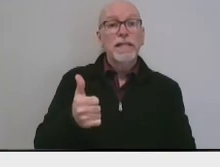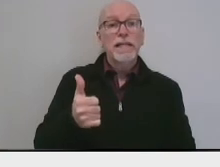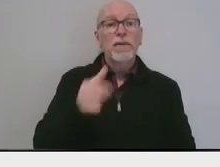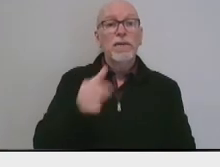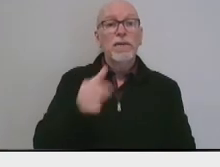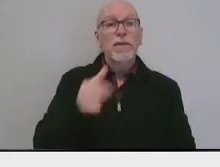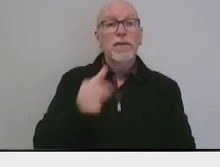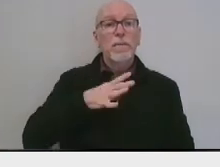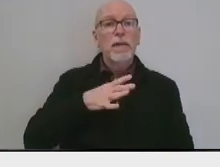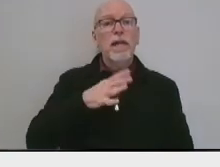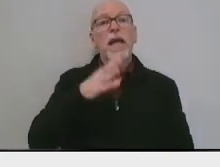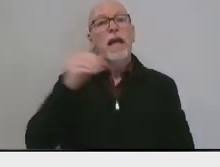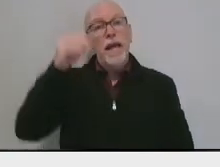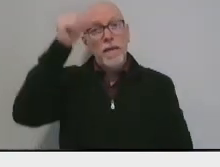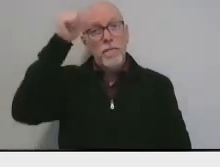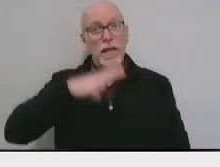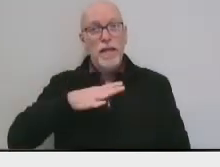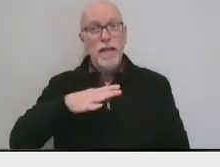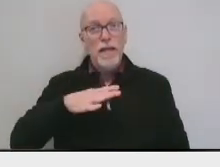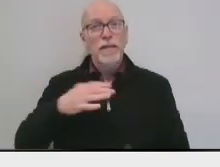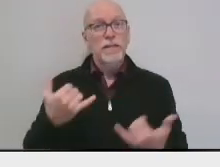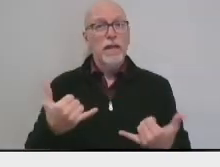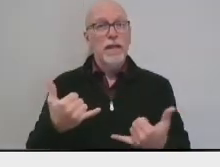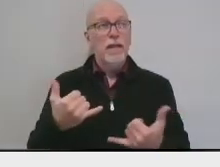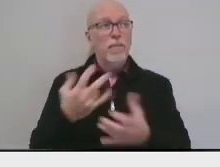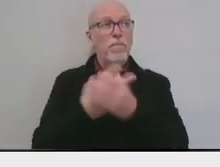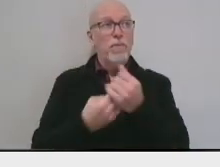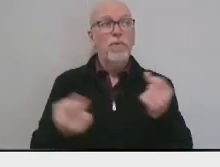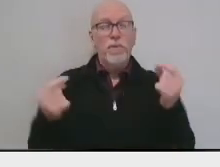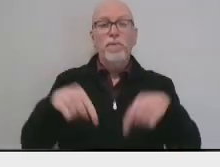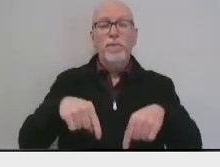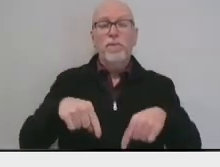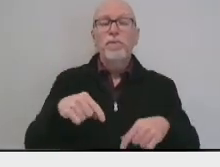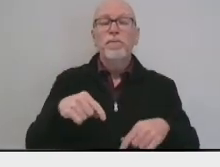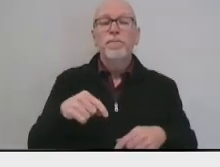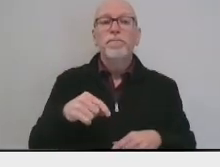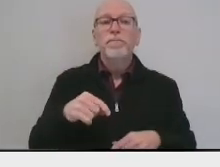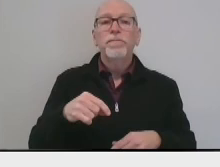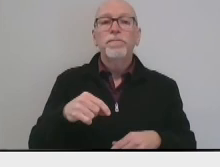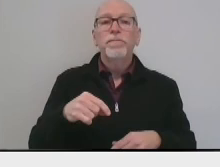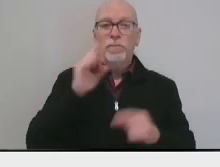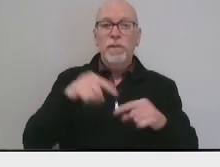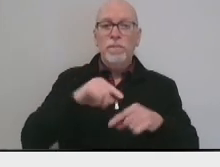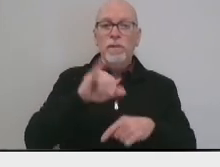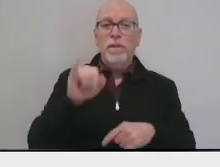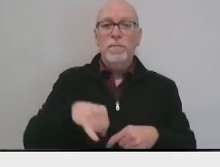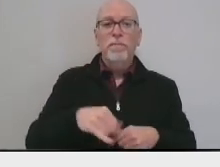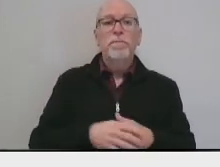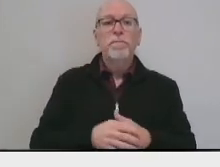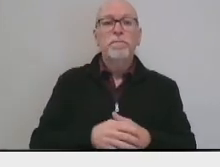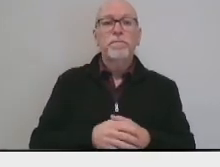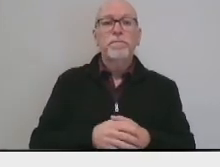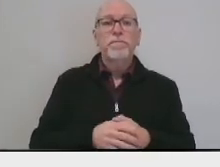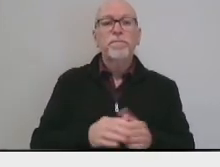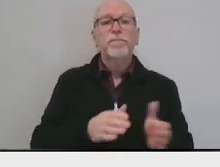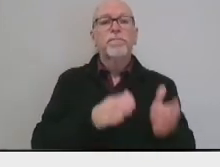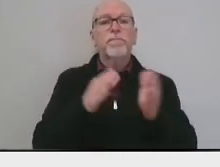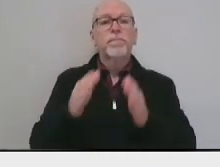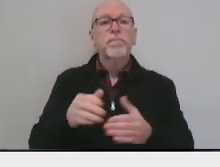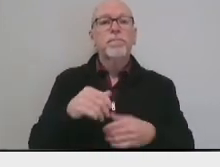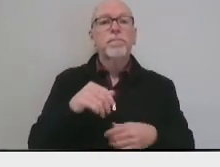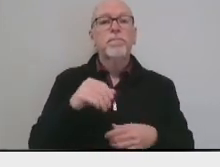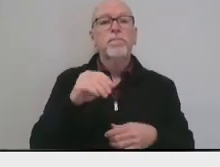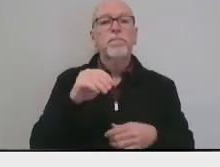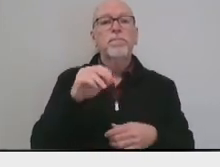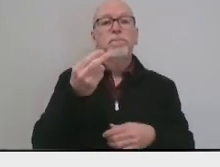men's. Now got that to come to Indianapolis. We'll have the Horizon